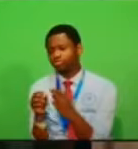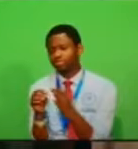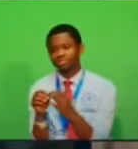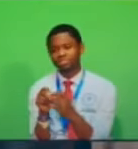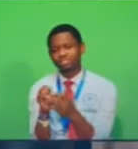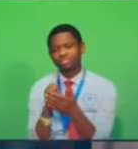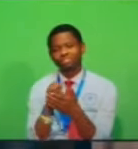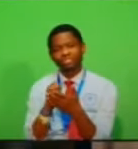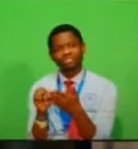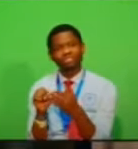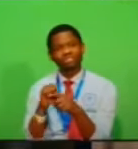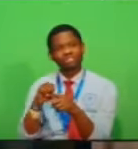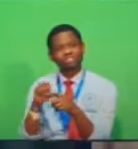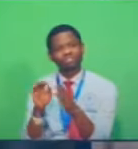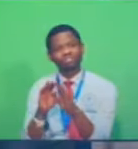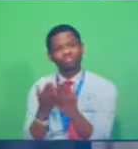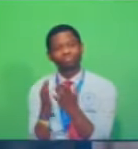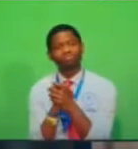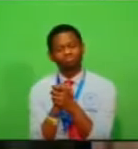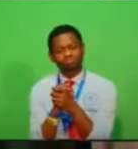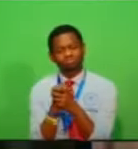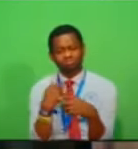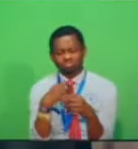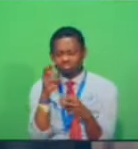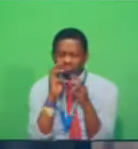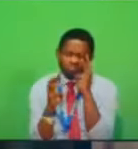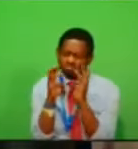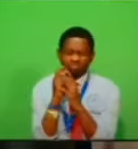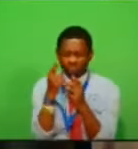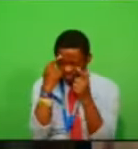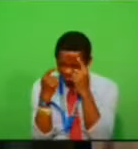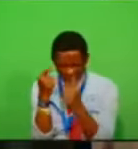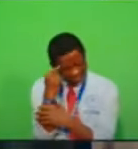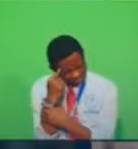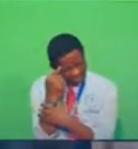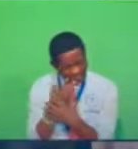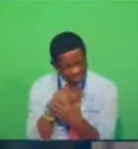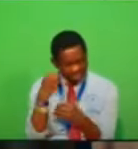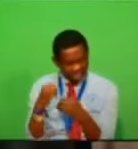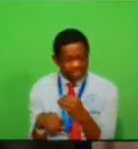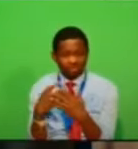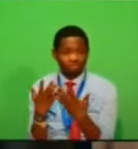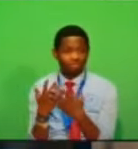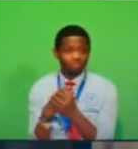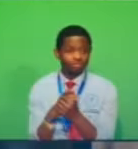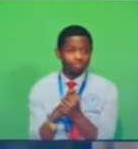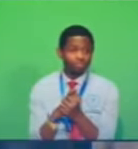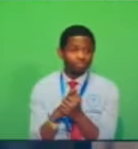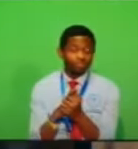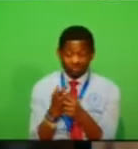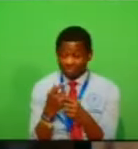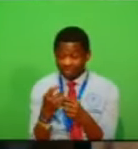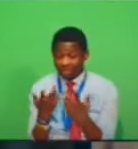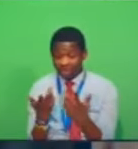I wept because I thought my end and my destiny. The most painful thing was that in the morning when I come from the